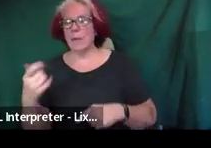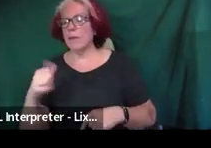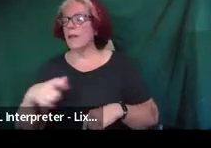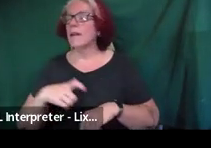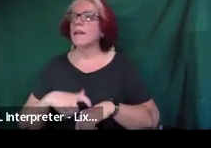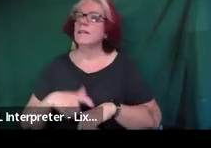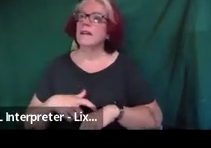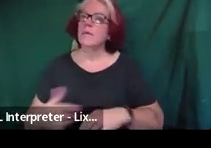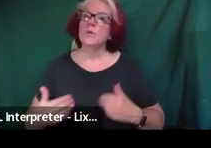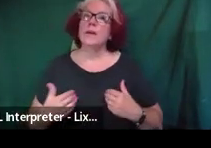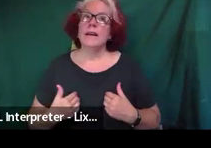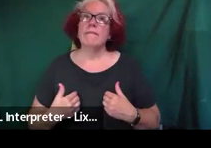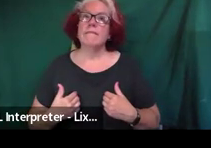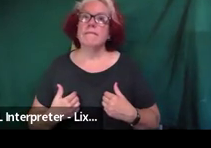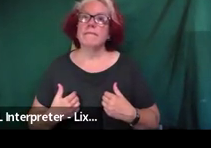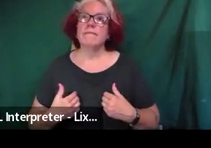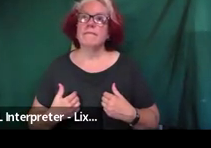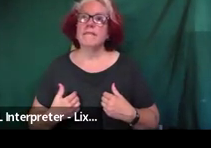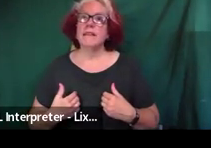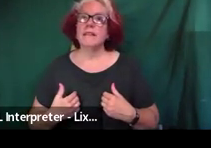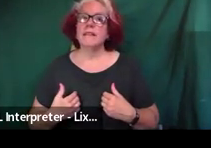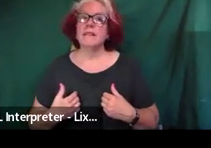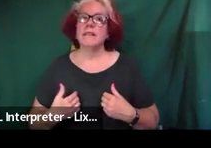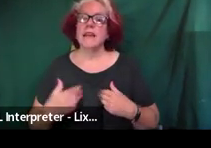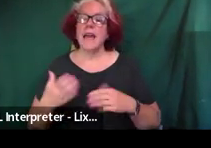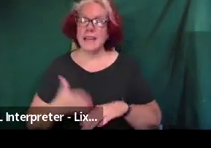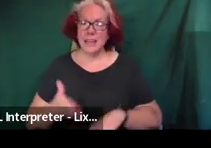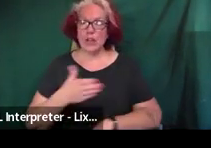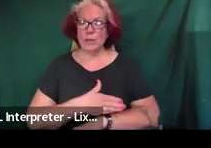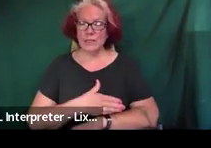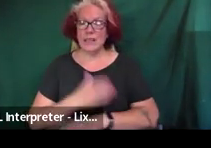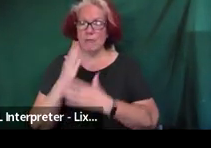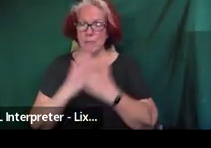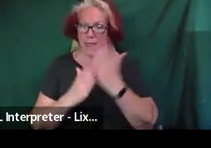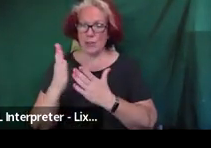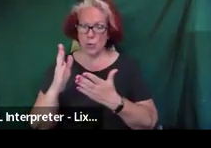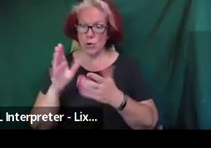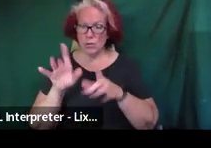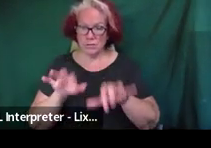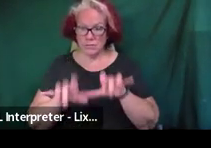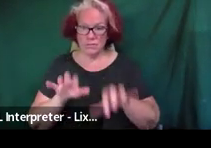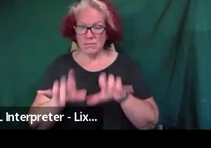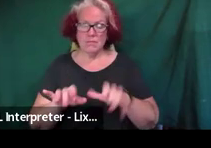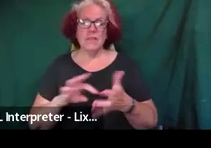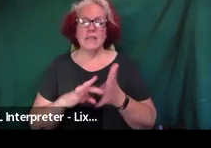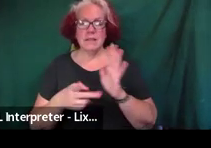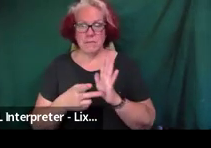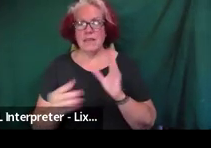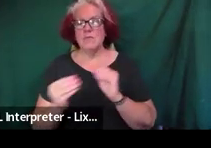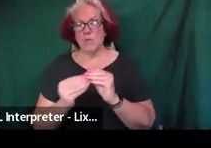have an increase manual entering, that's going to increase your